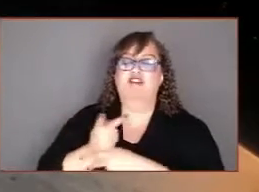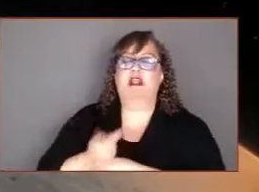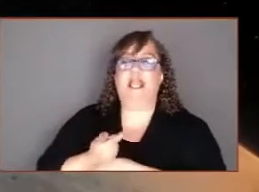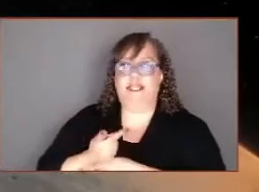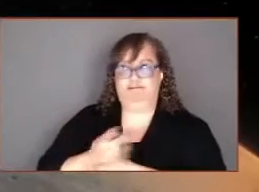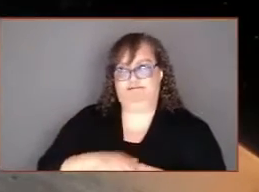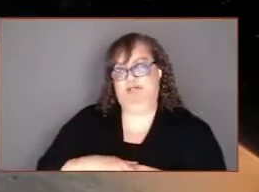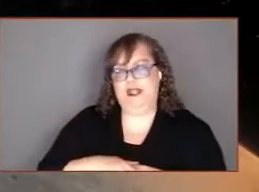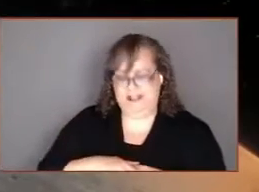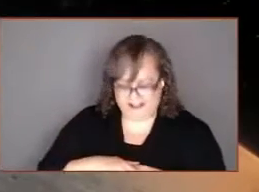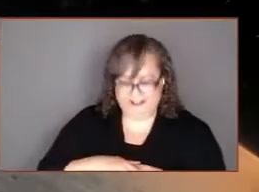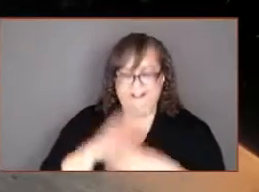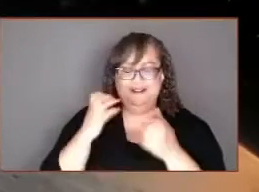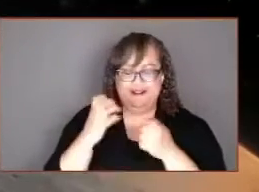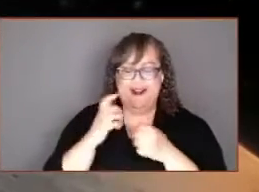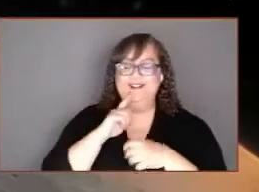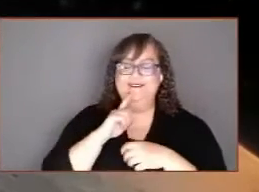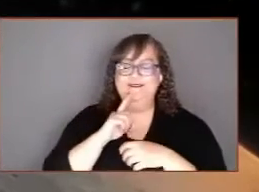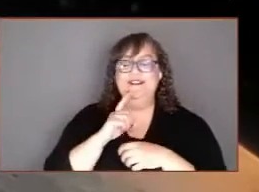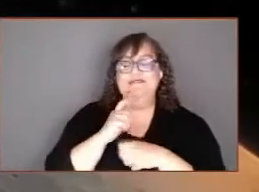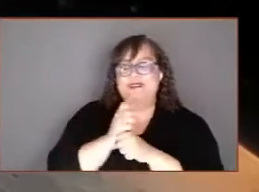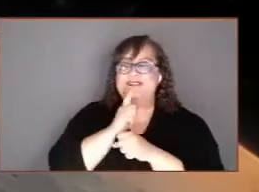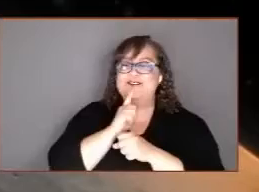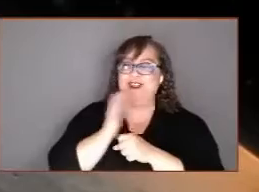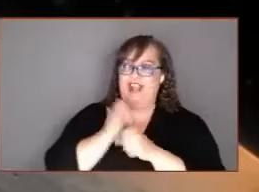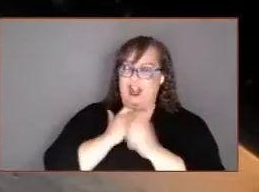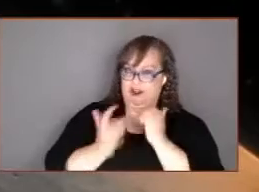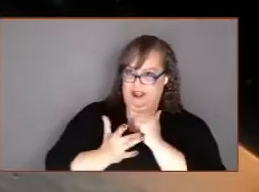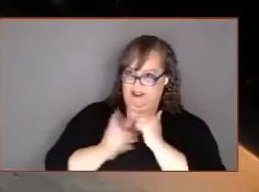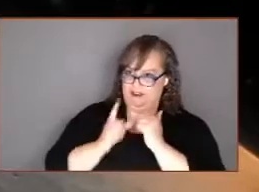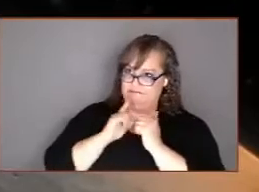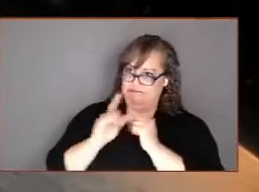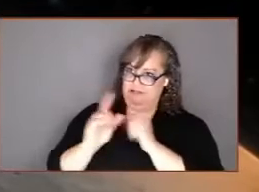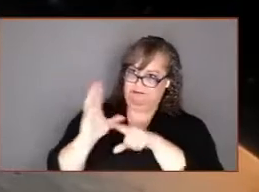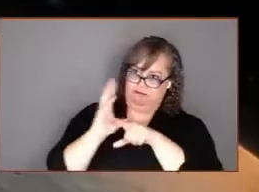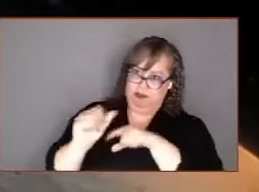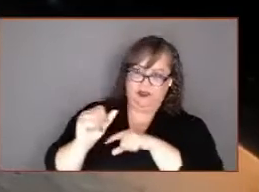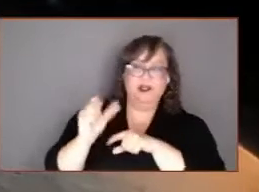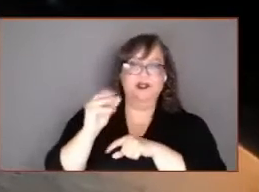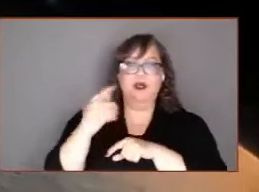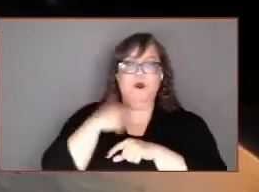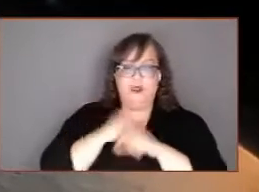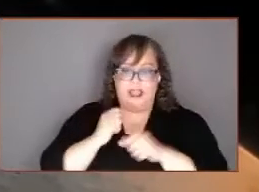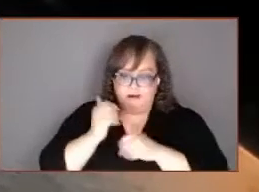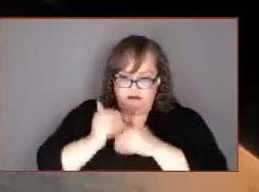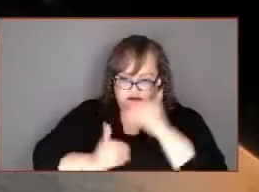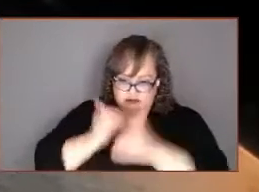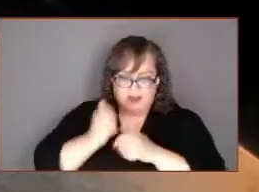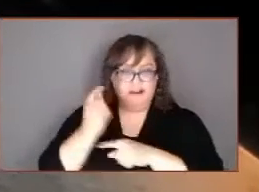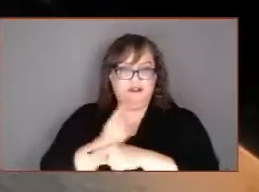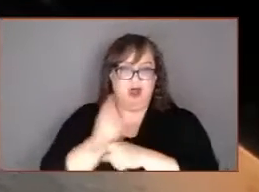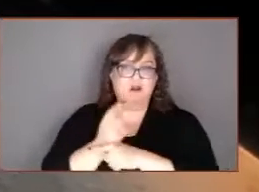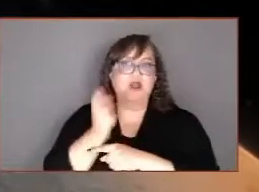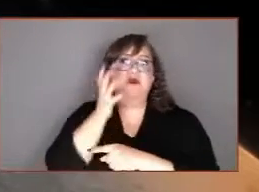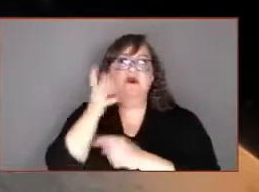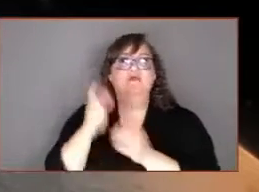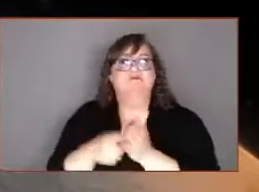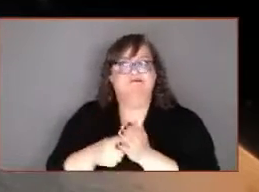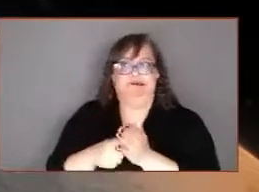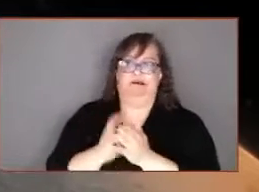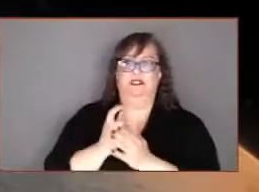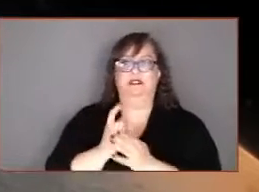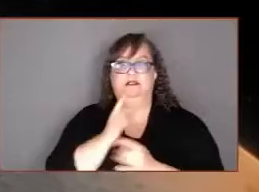sure that we can process it. There will need to be a filtration system. So I will go with a maybe. Maybe.